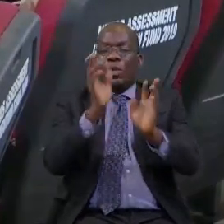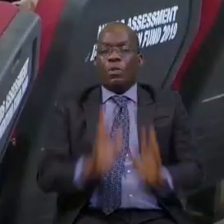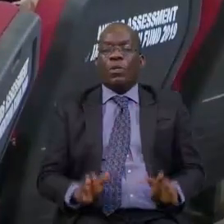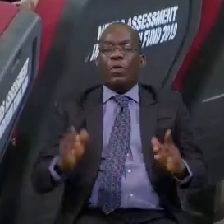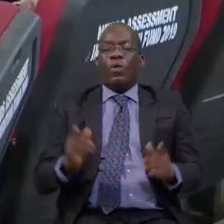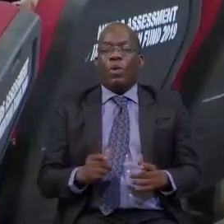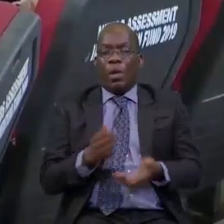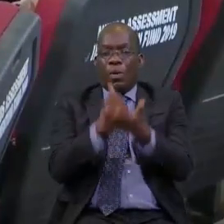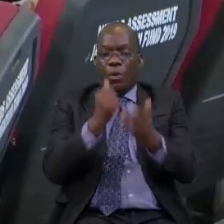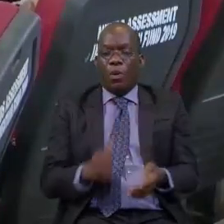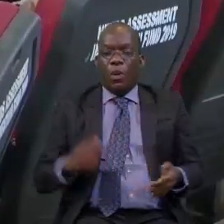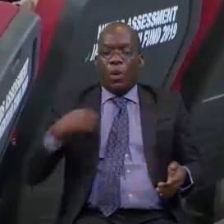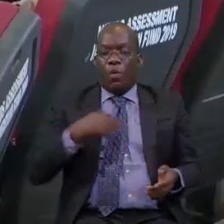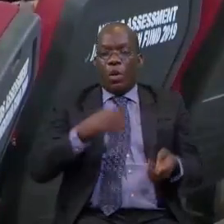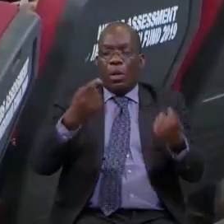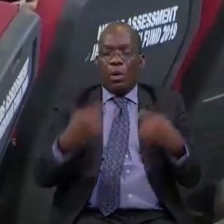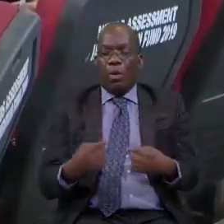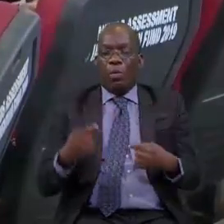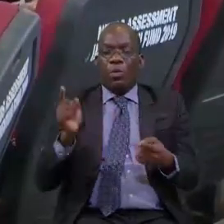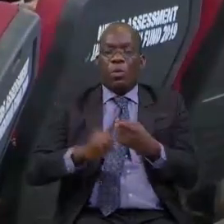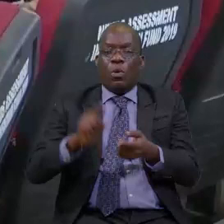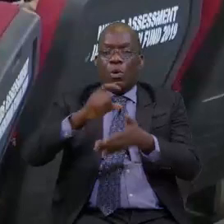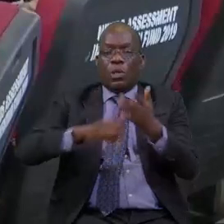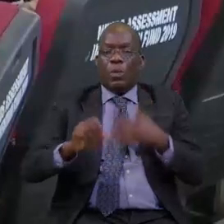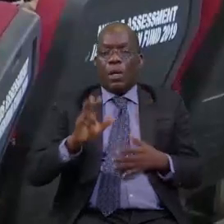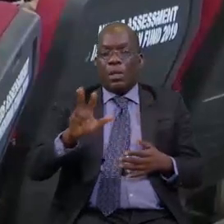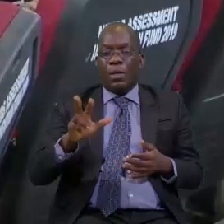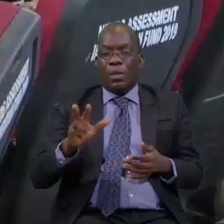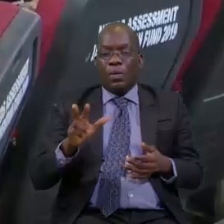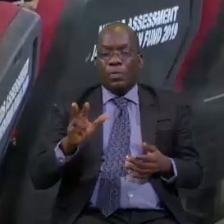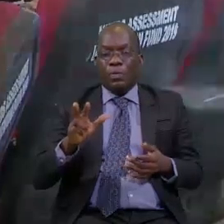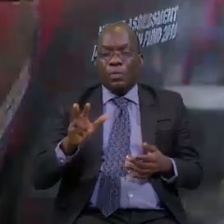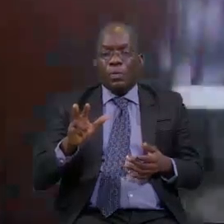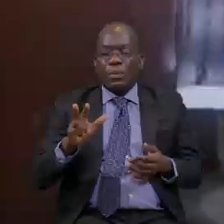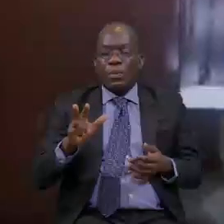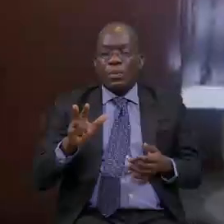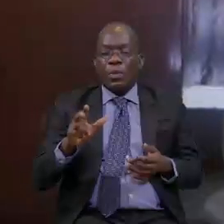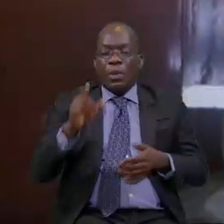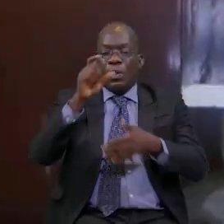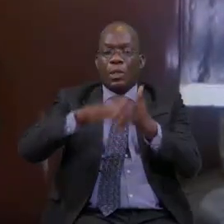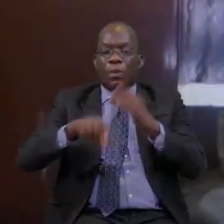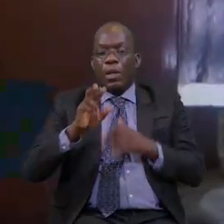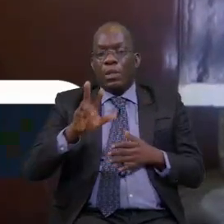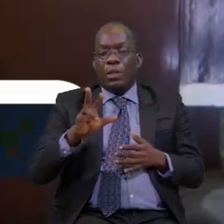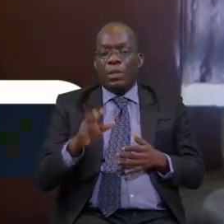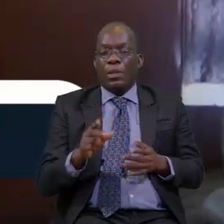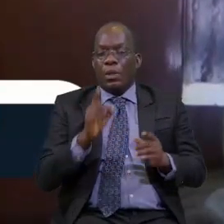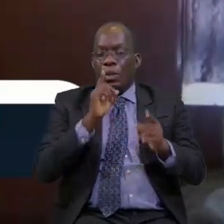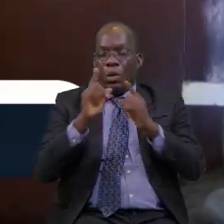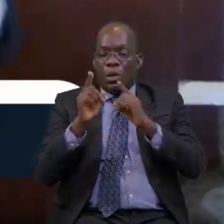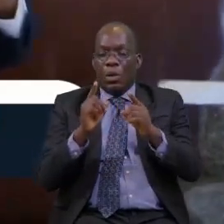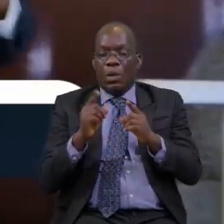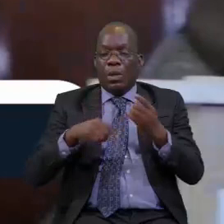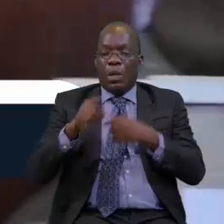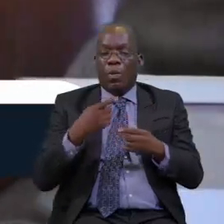We're coming to chapter 3 now. Chapter 3 is talking about the reproductive process